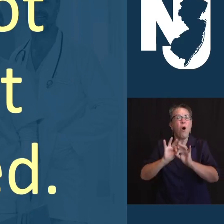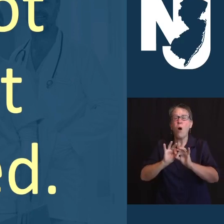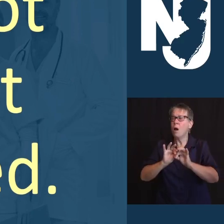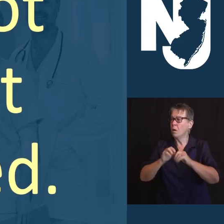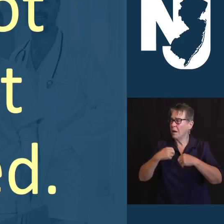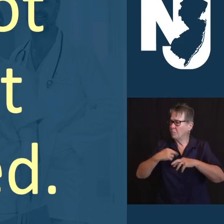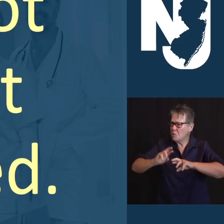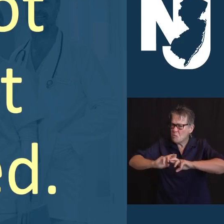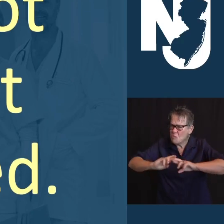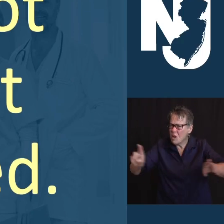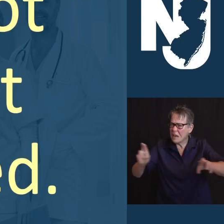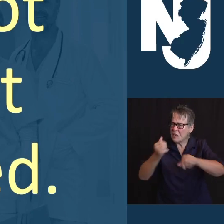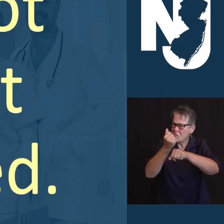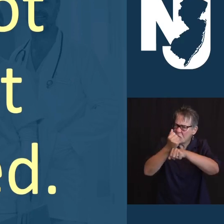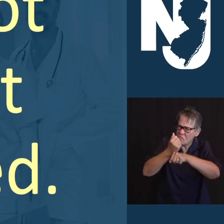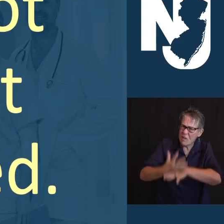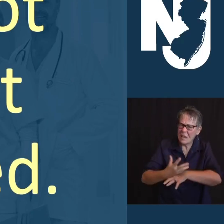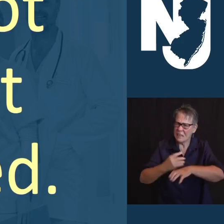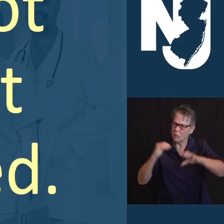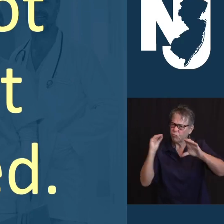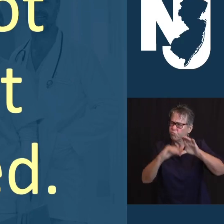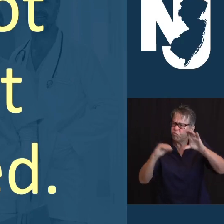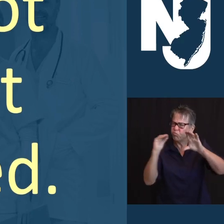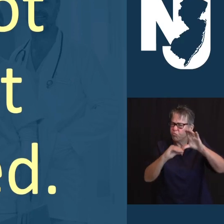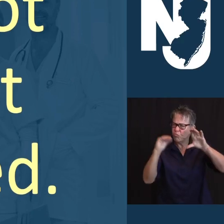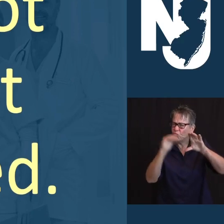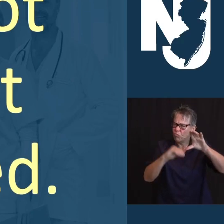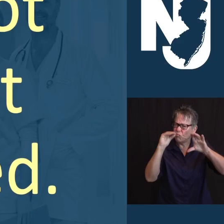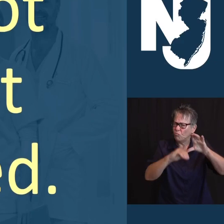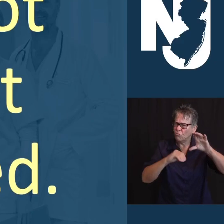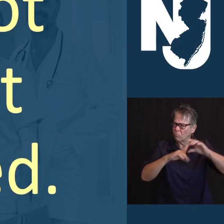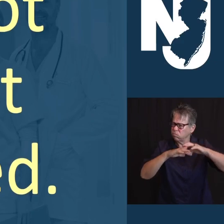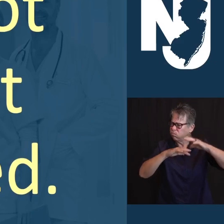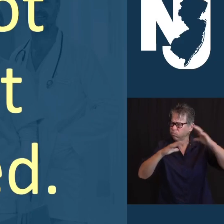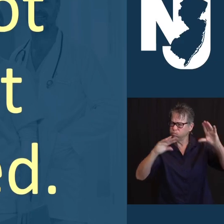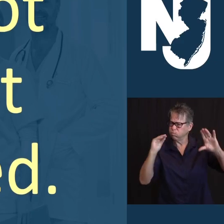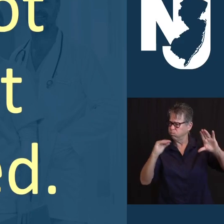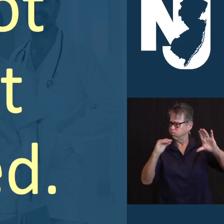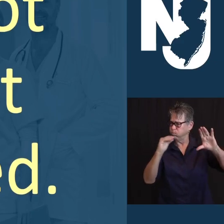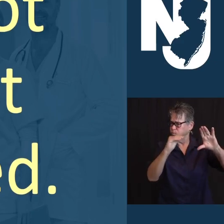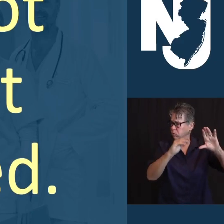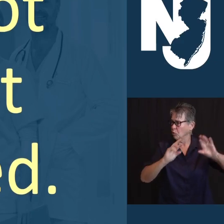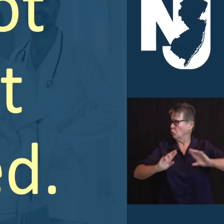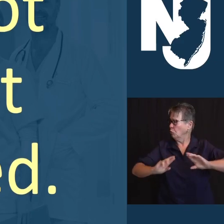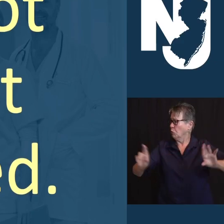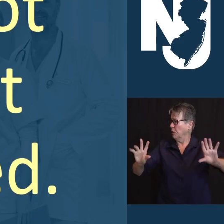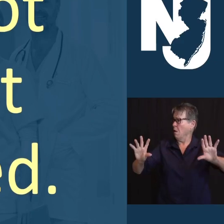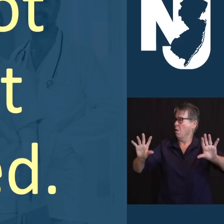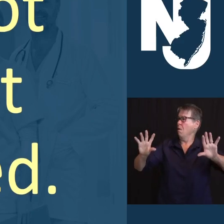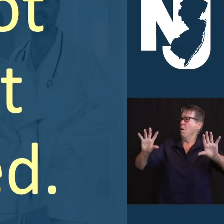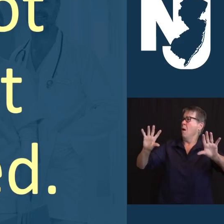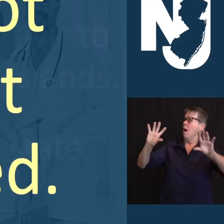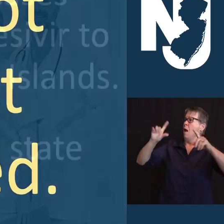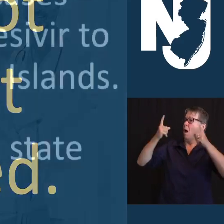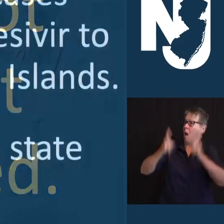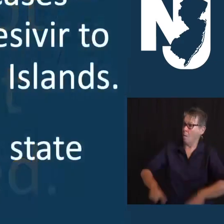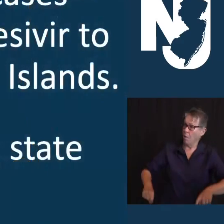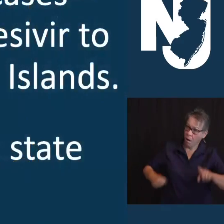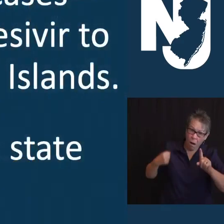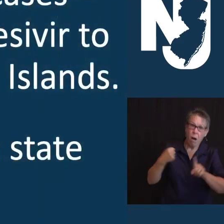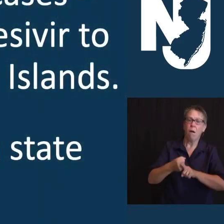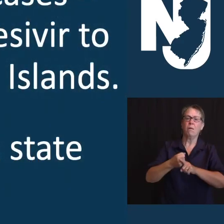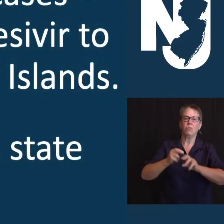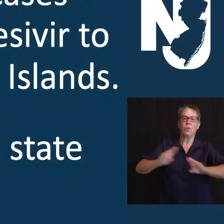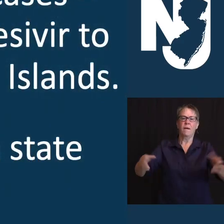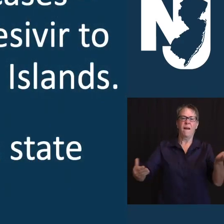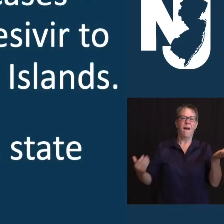fight this one. We will not, as we have been strong and committed to, we will not be caught unprepared. I'm also